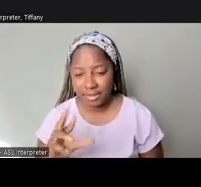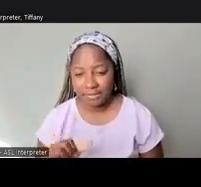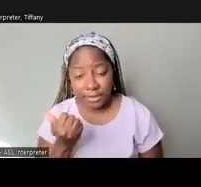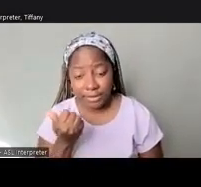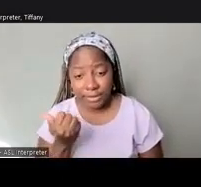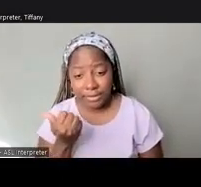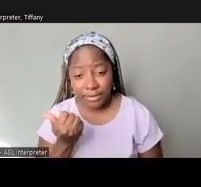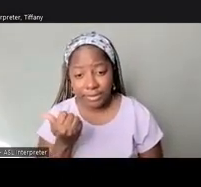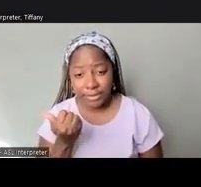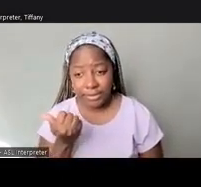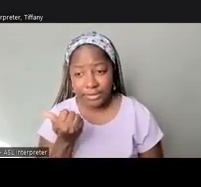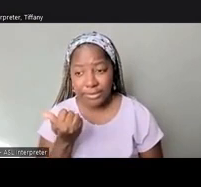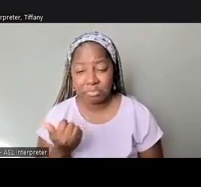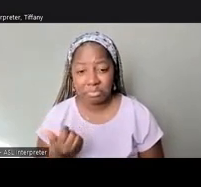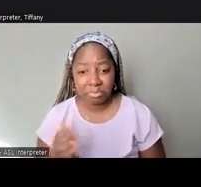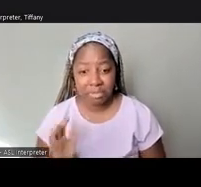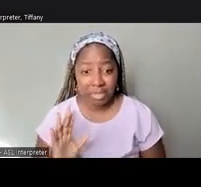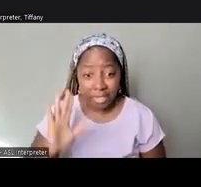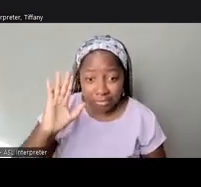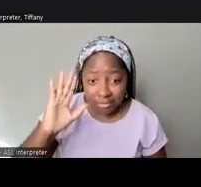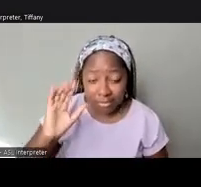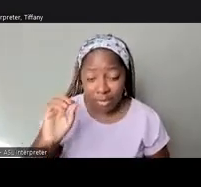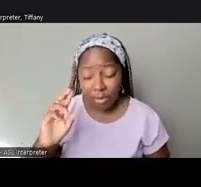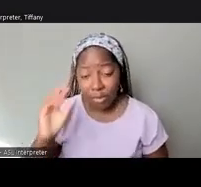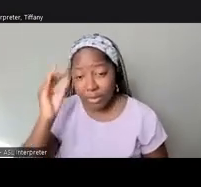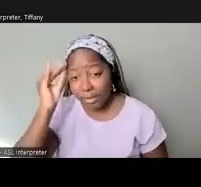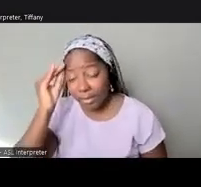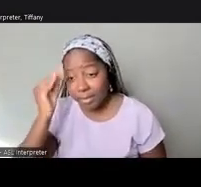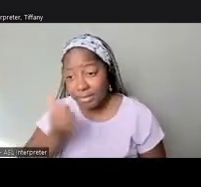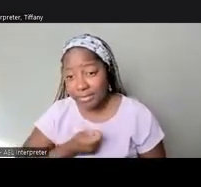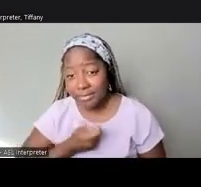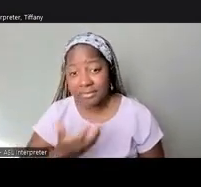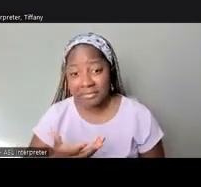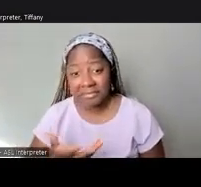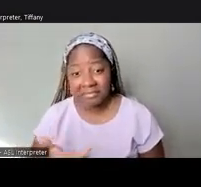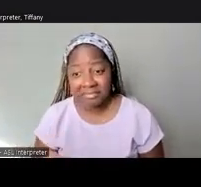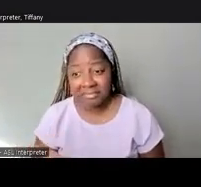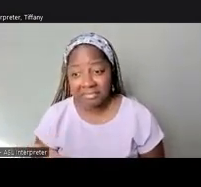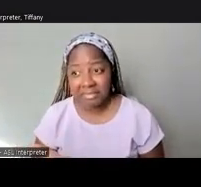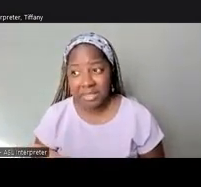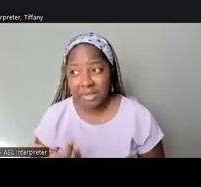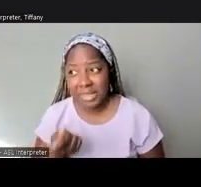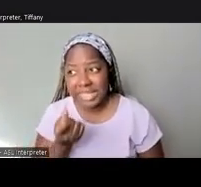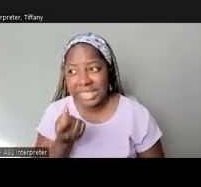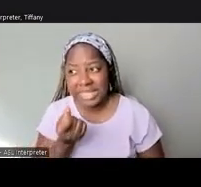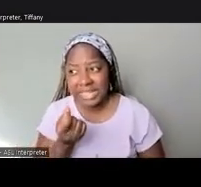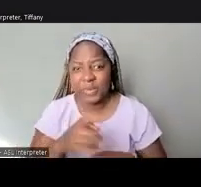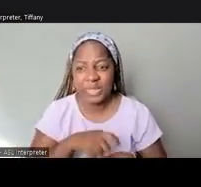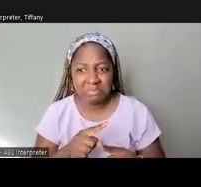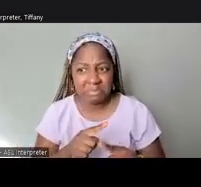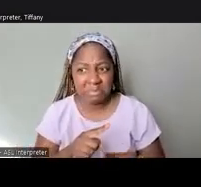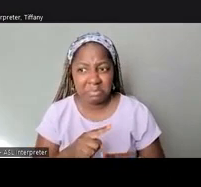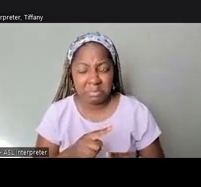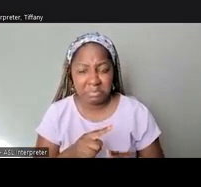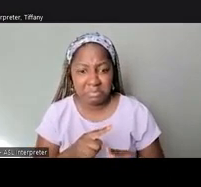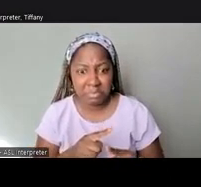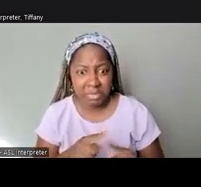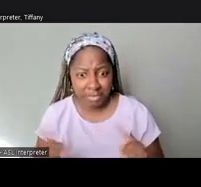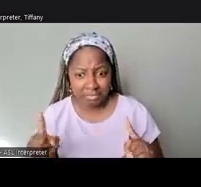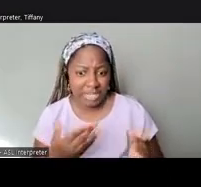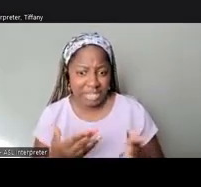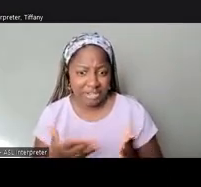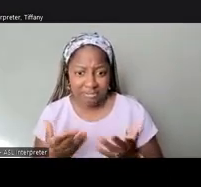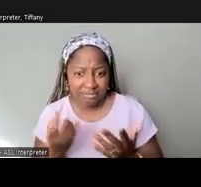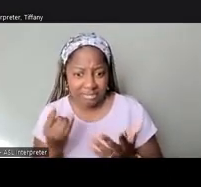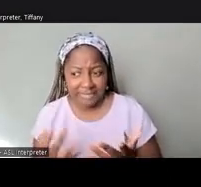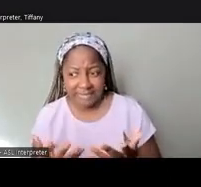Any other hands raised or thoughts that folks would like to go before we share? I see we are just a couple minutes over time, but we're here if there's